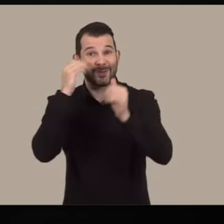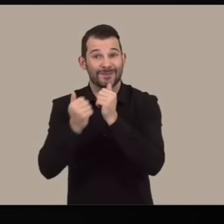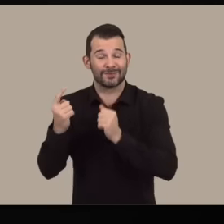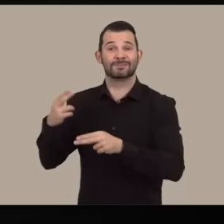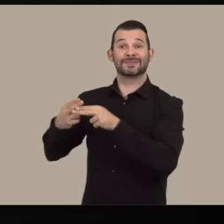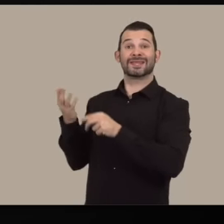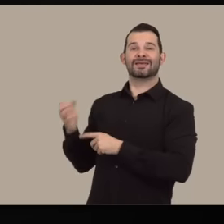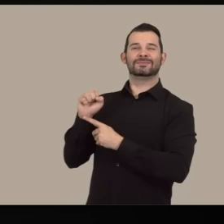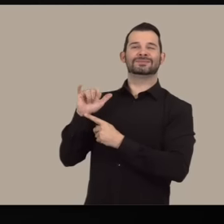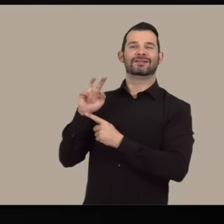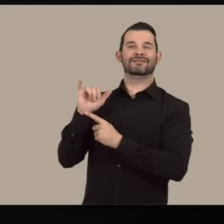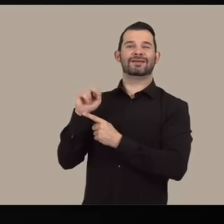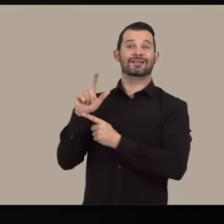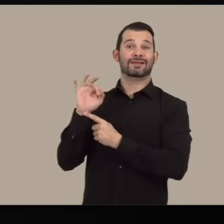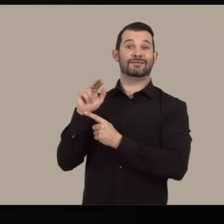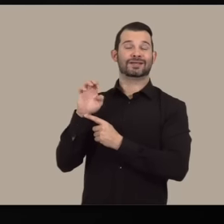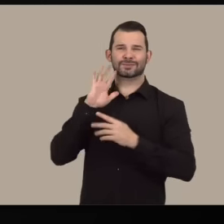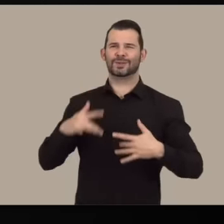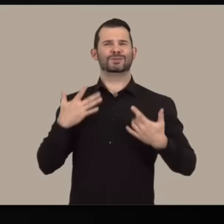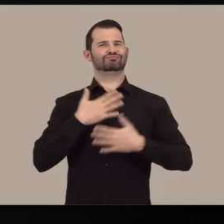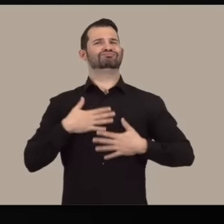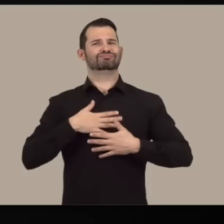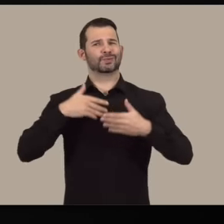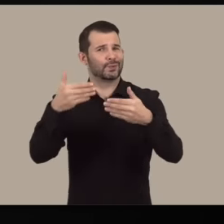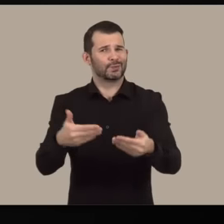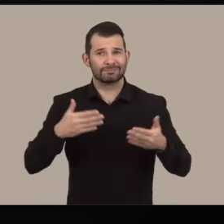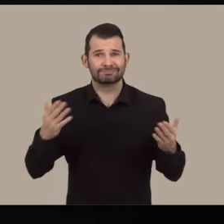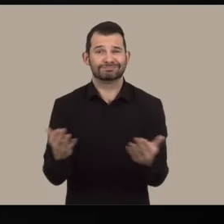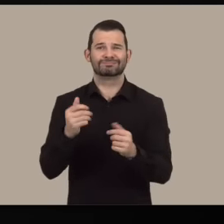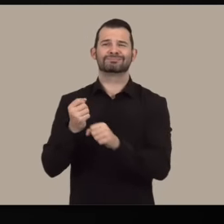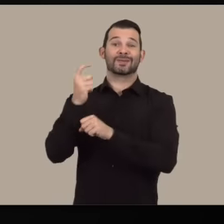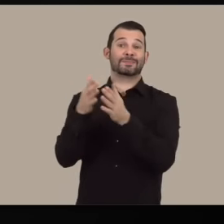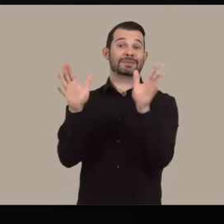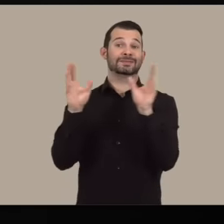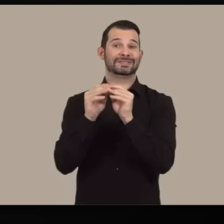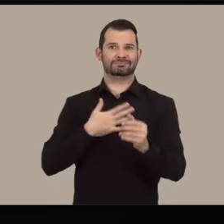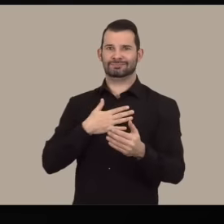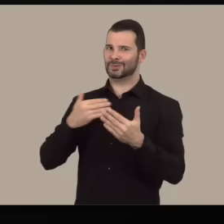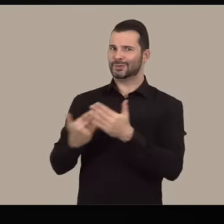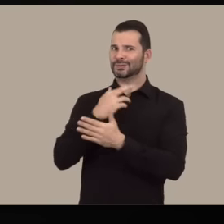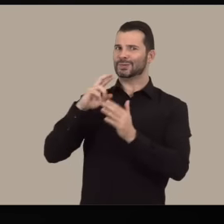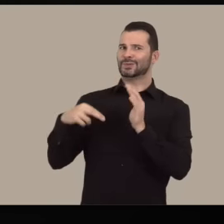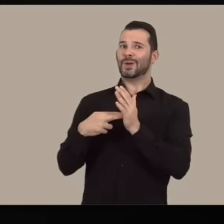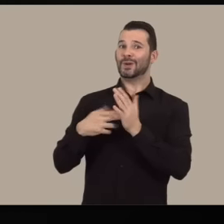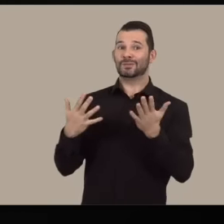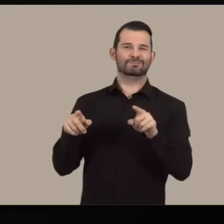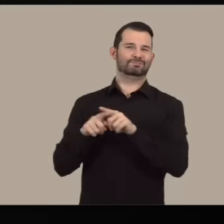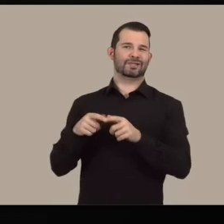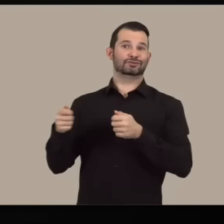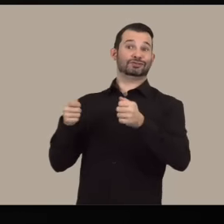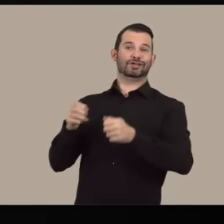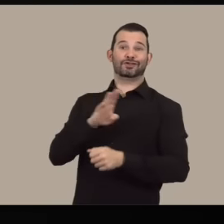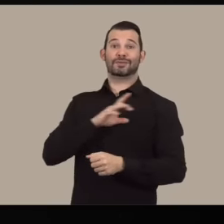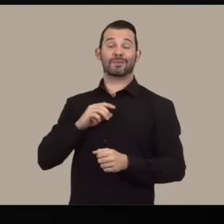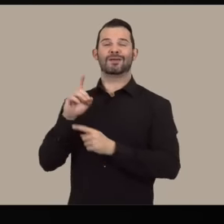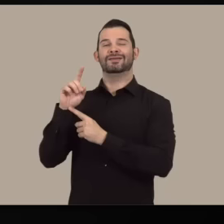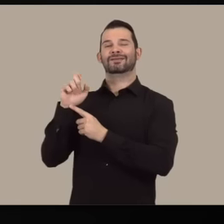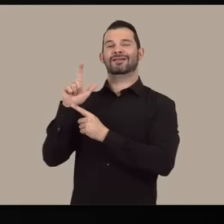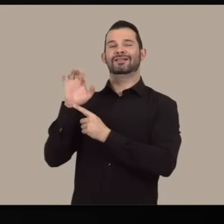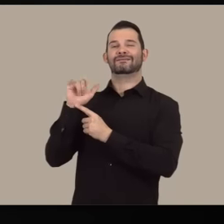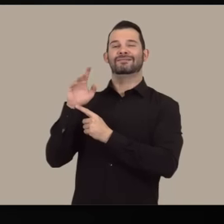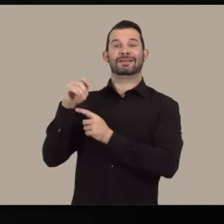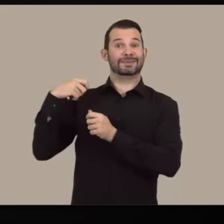Hello everyone, my name is Sylvain Lafrance and it is my great pleasure to welcome you to the annual public meeting in my new role as chair